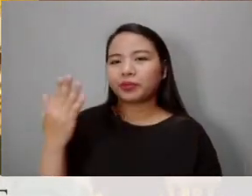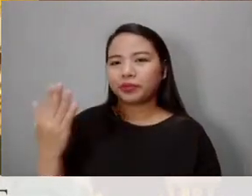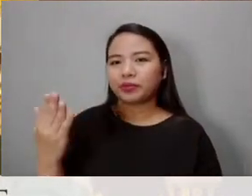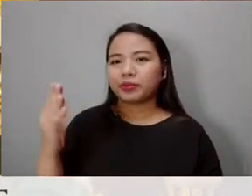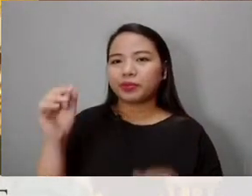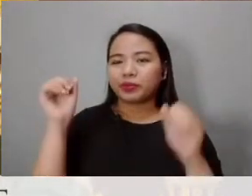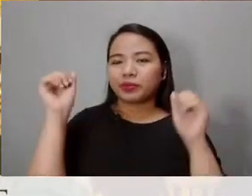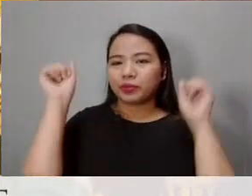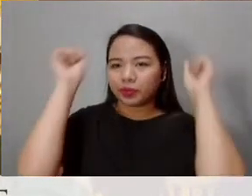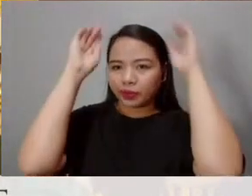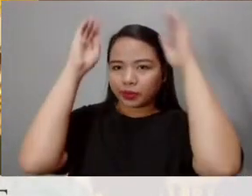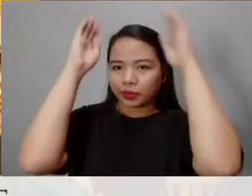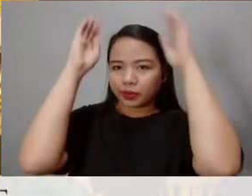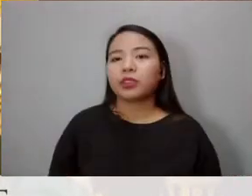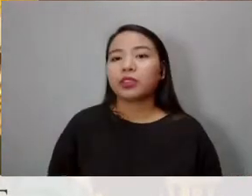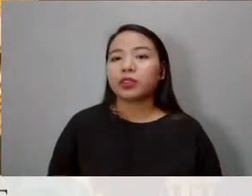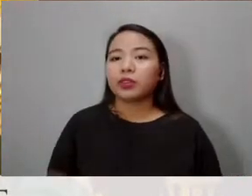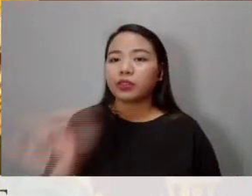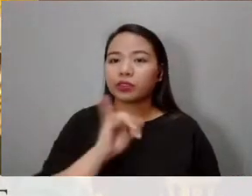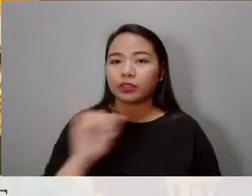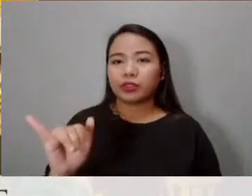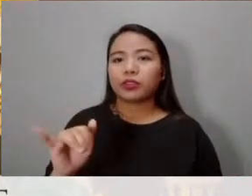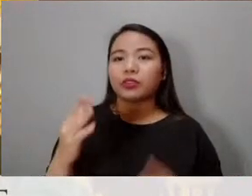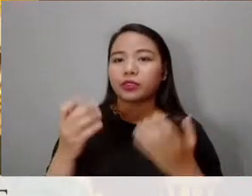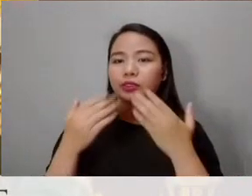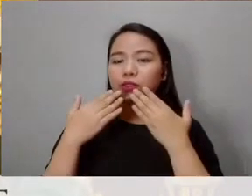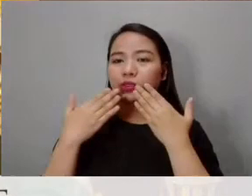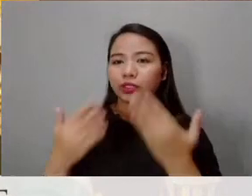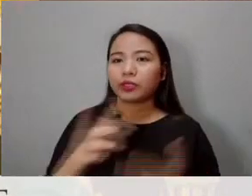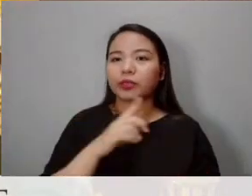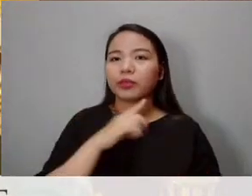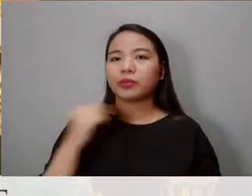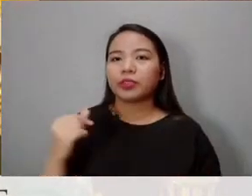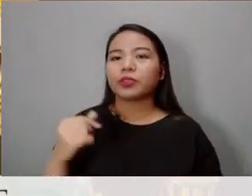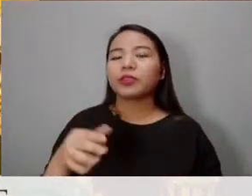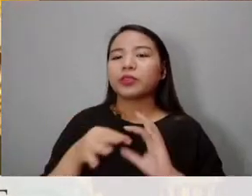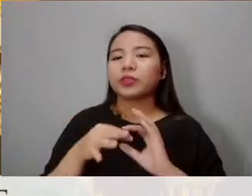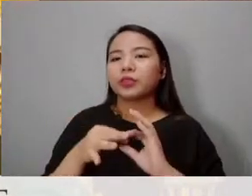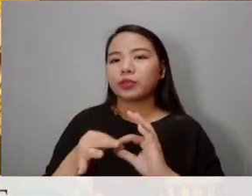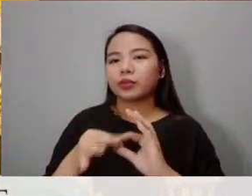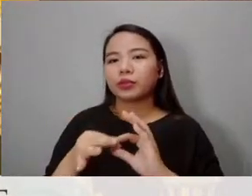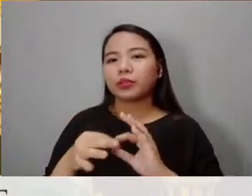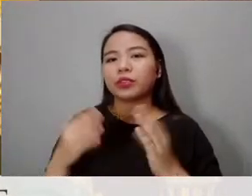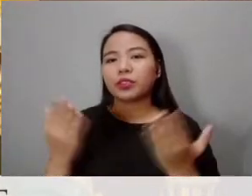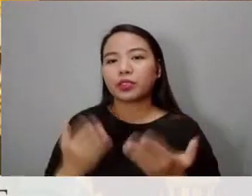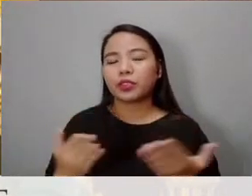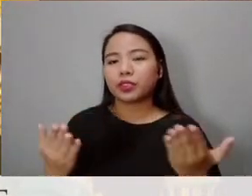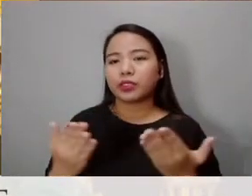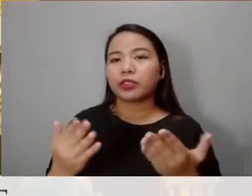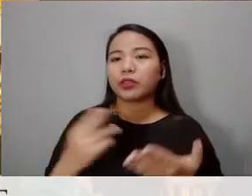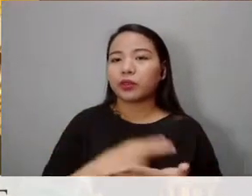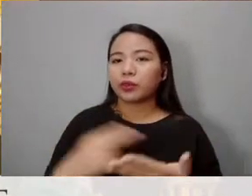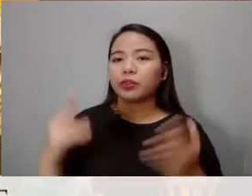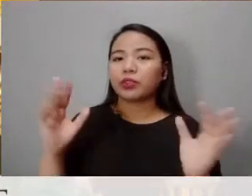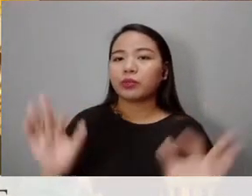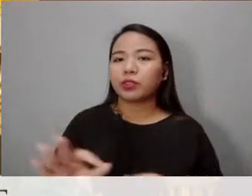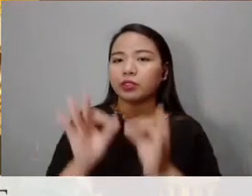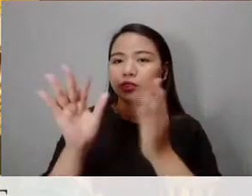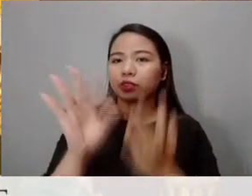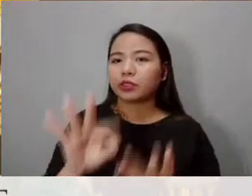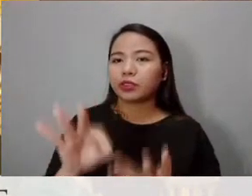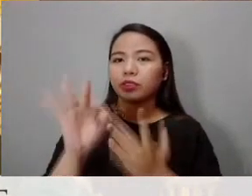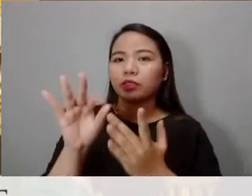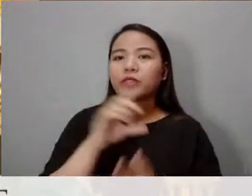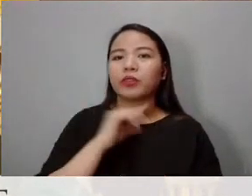to thank our priests concelebrating at this Holy Mass, especially Father Nico